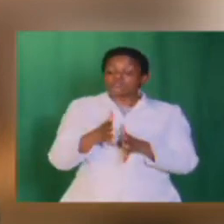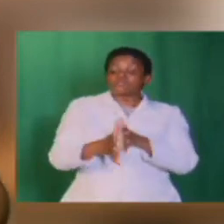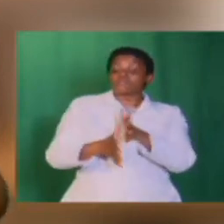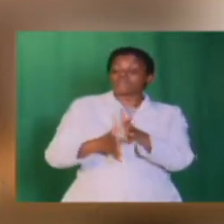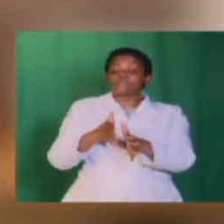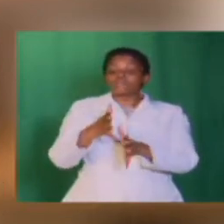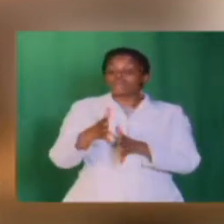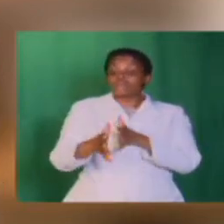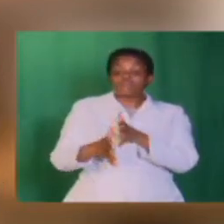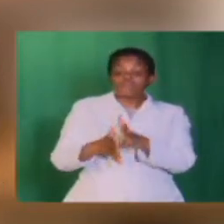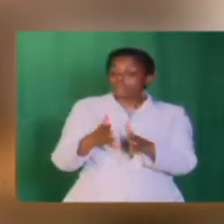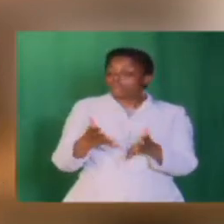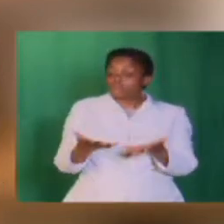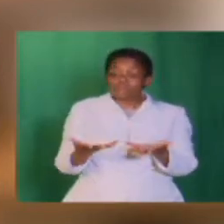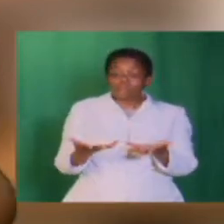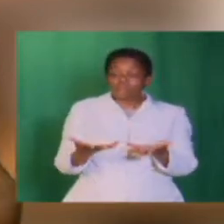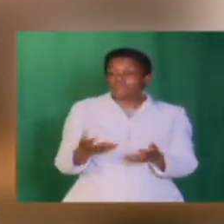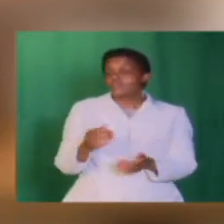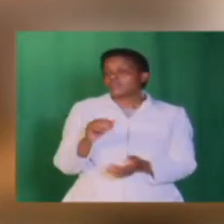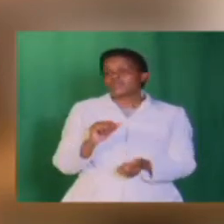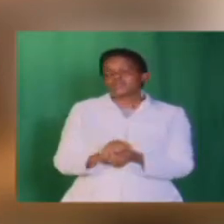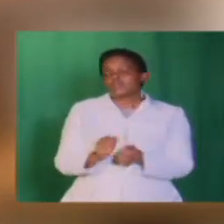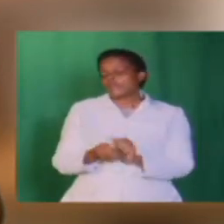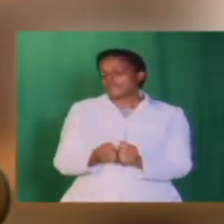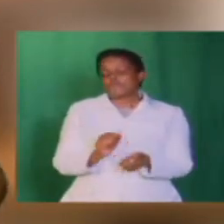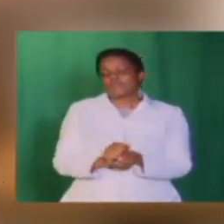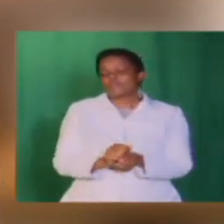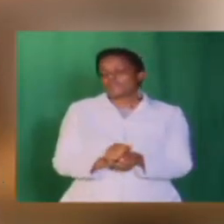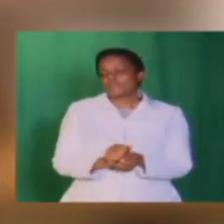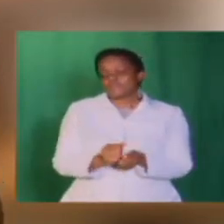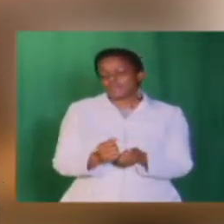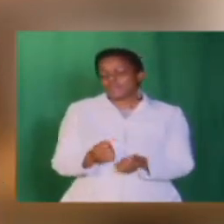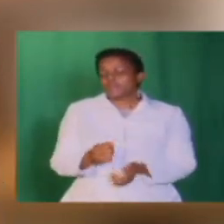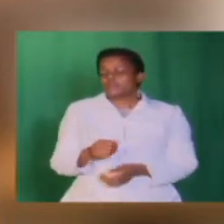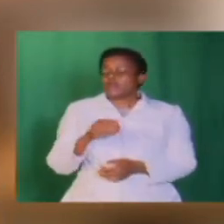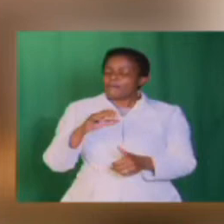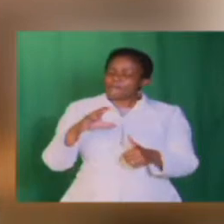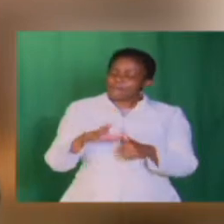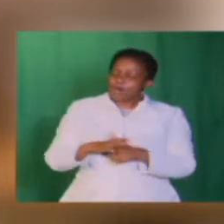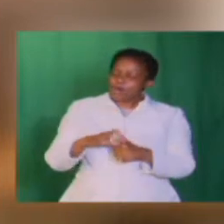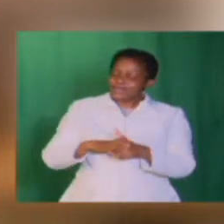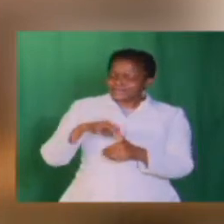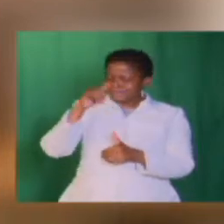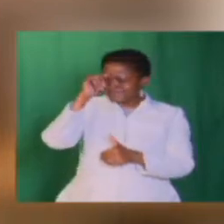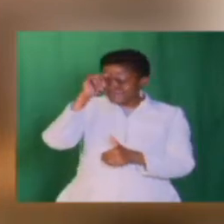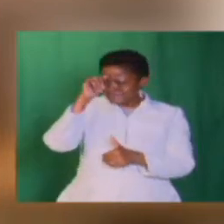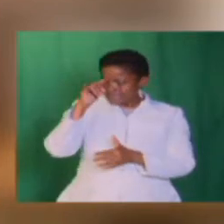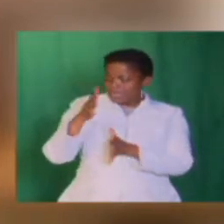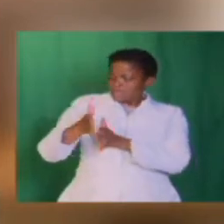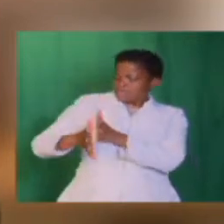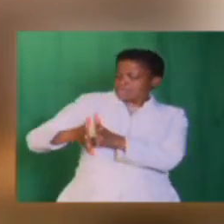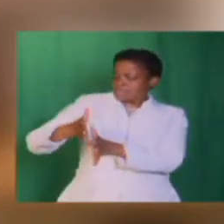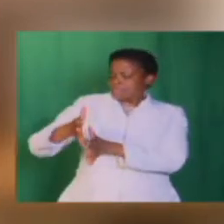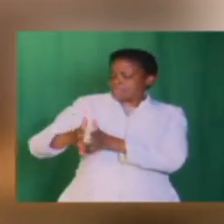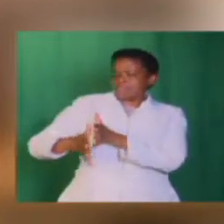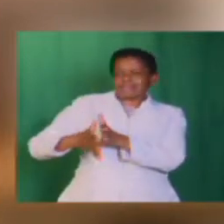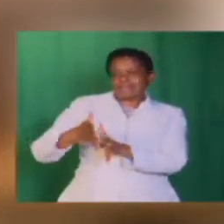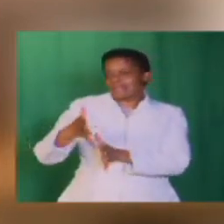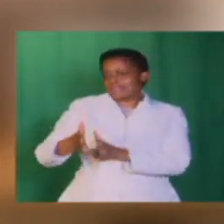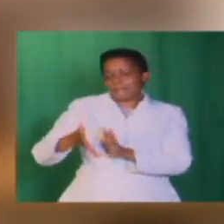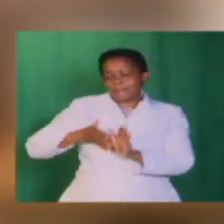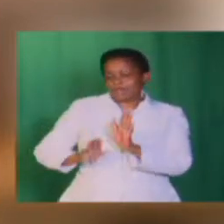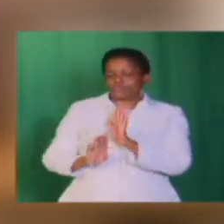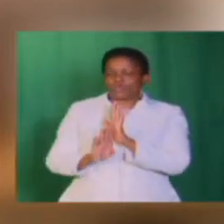fluently, it will stand or it will pose a disadvantage to you. So a skill of speaking is very integral to you, my dear